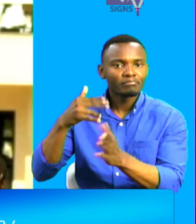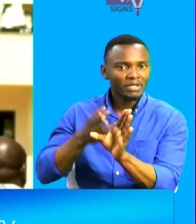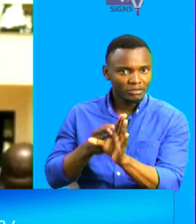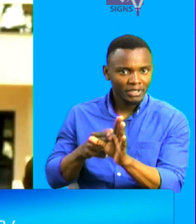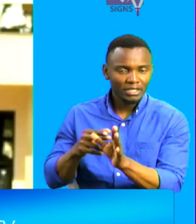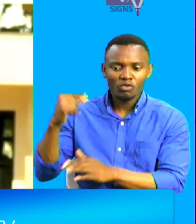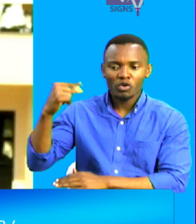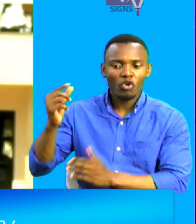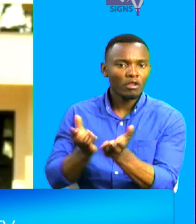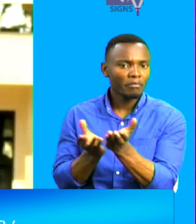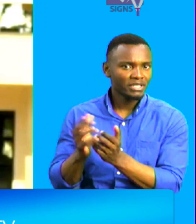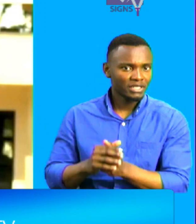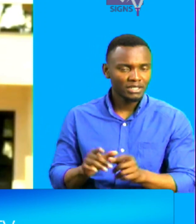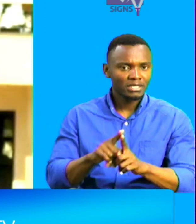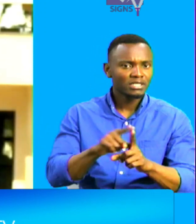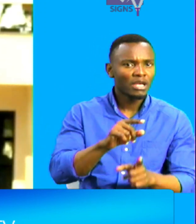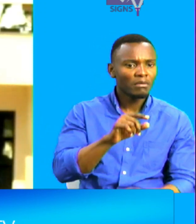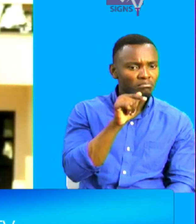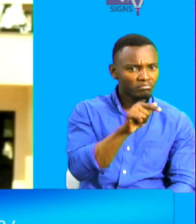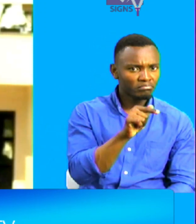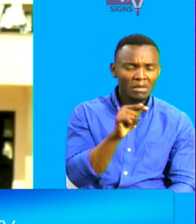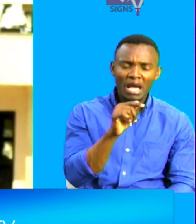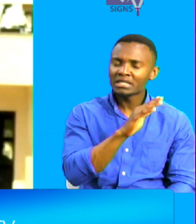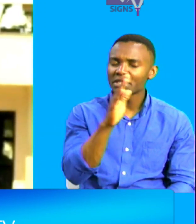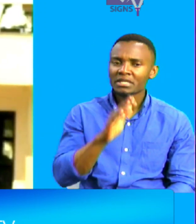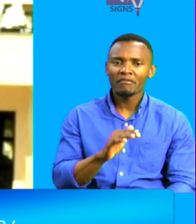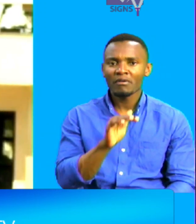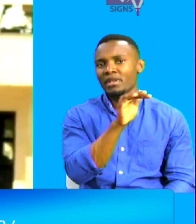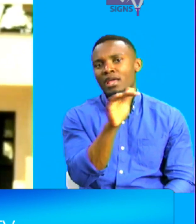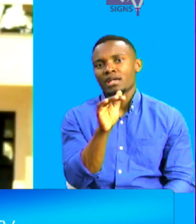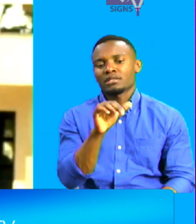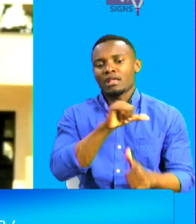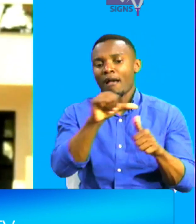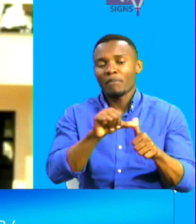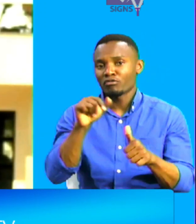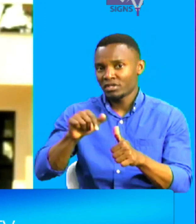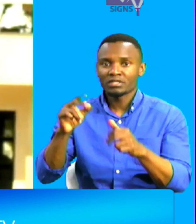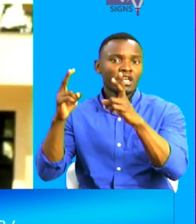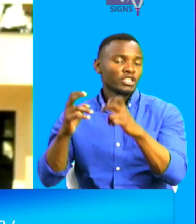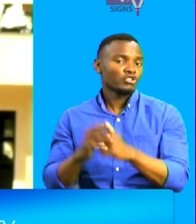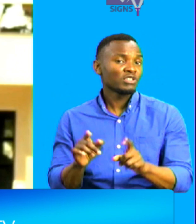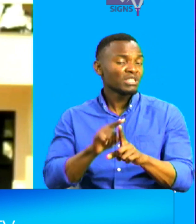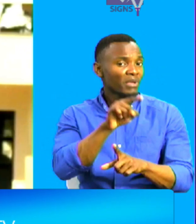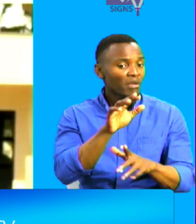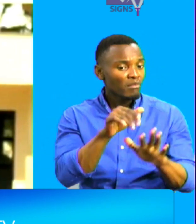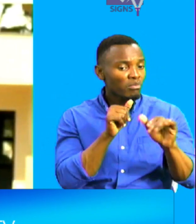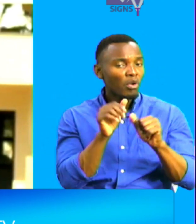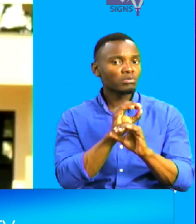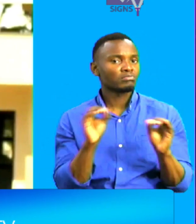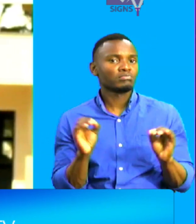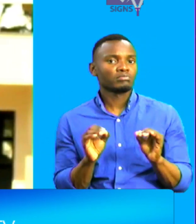not been asked by anyone about any such issue. He has not been called, he has not been